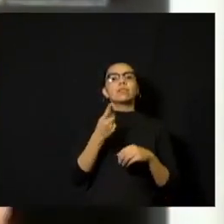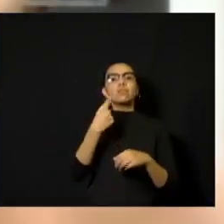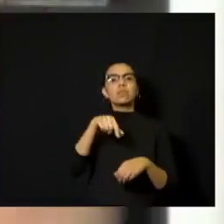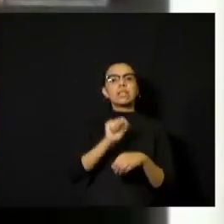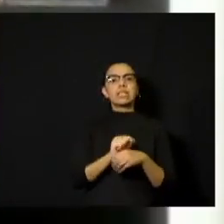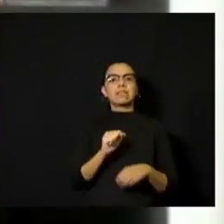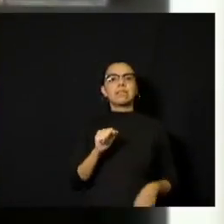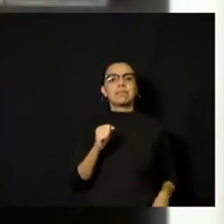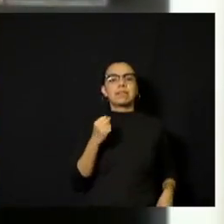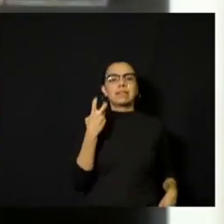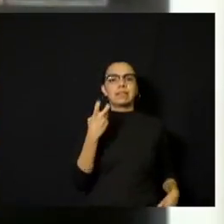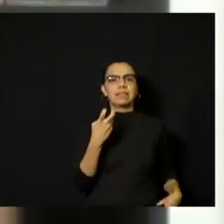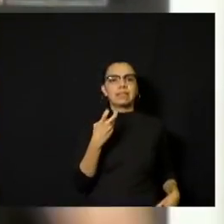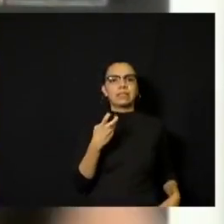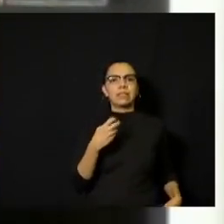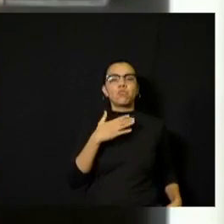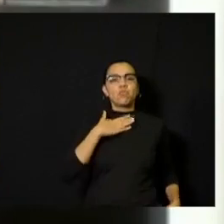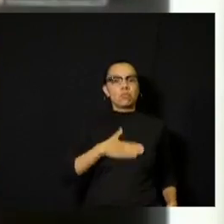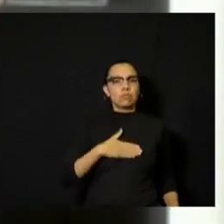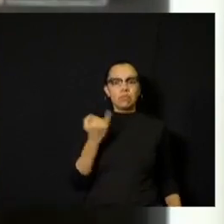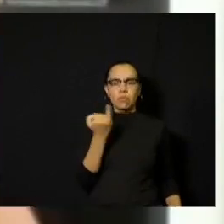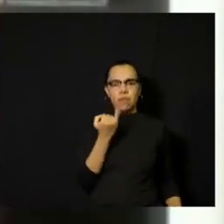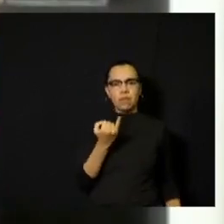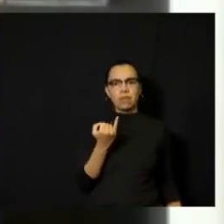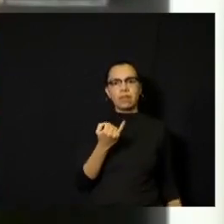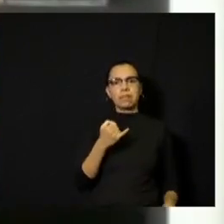This was in a week,